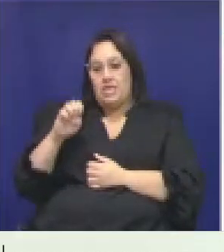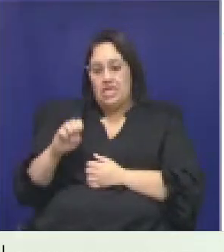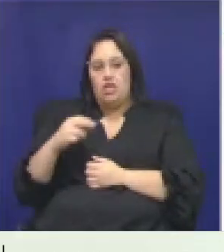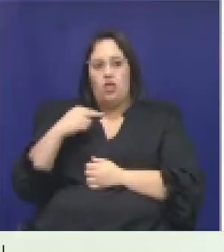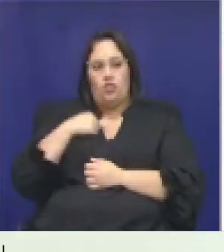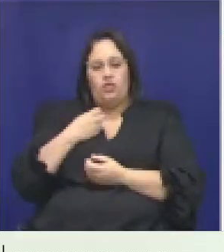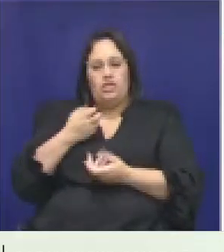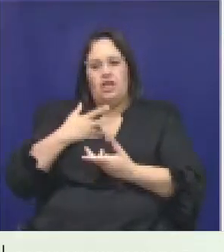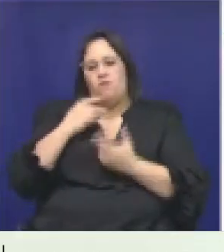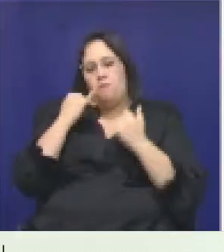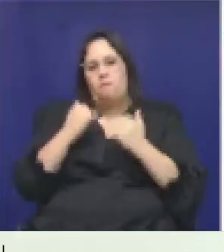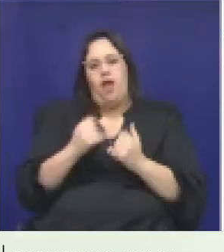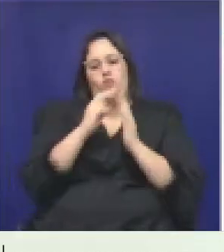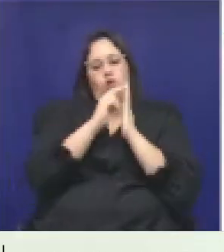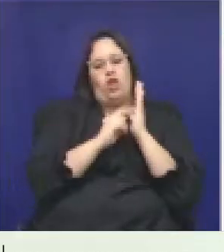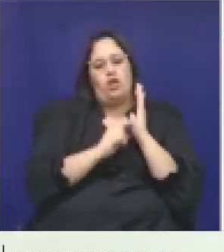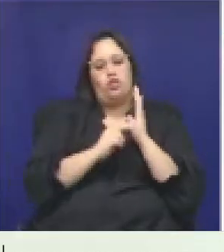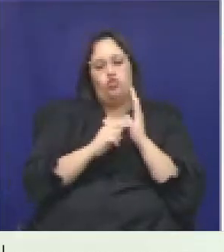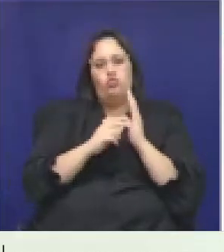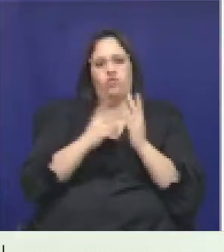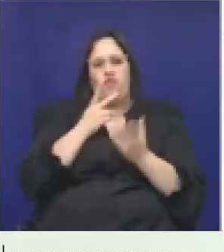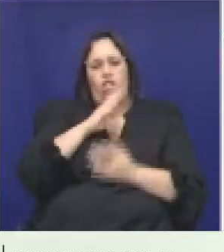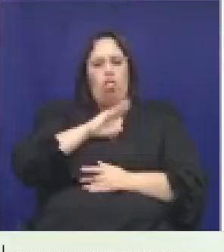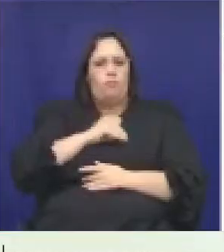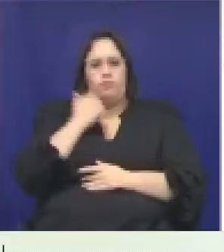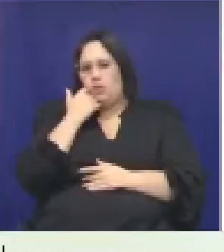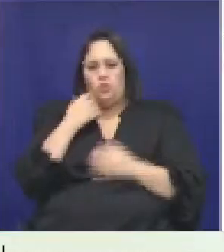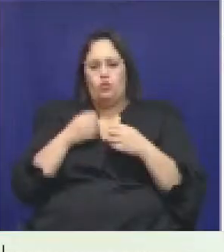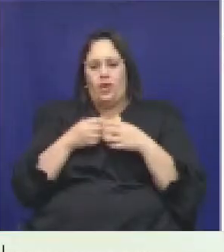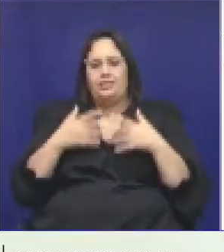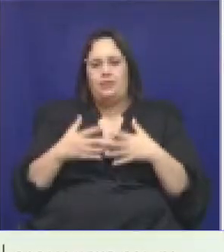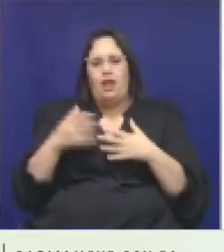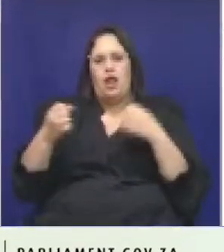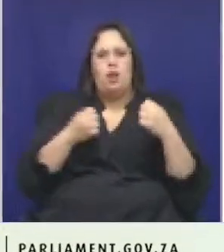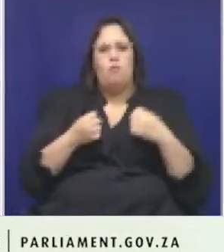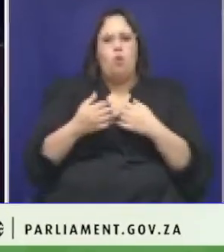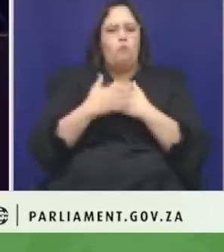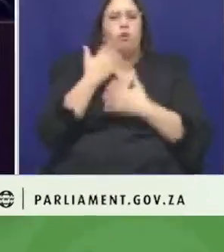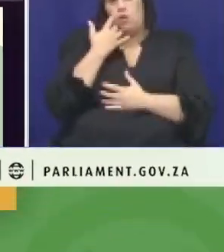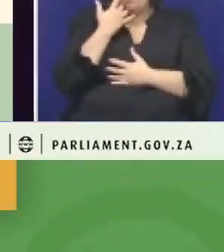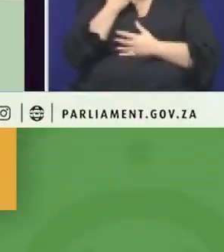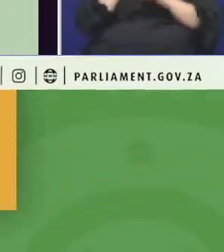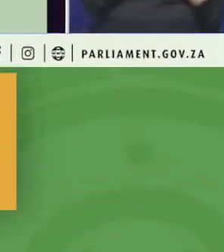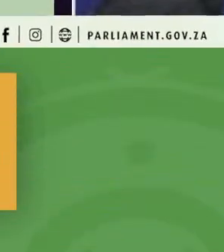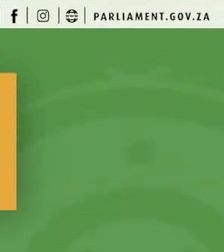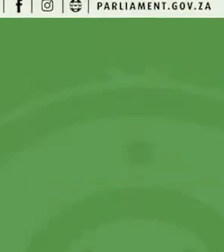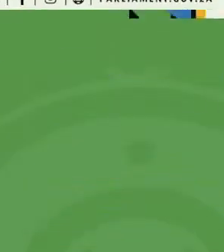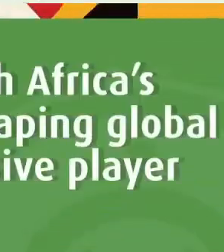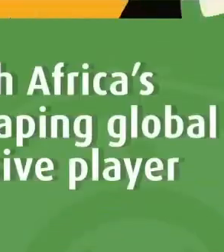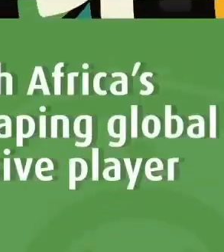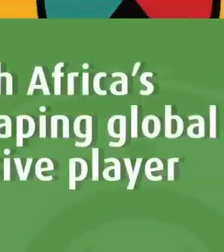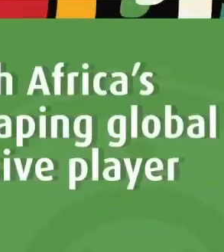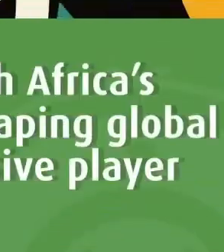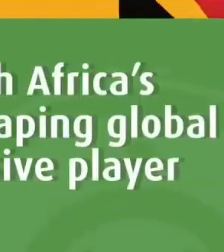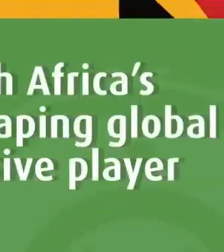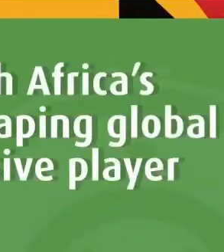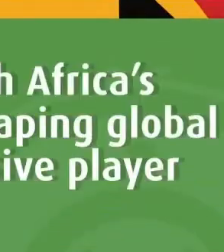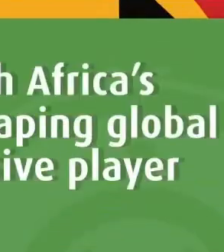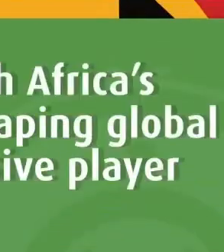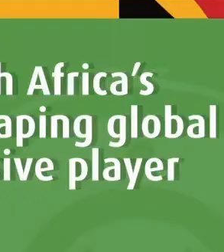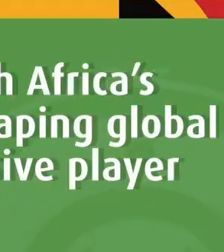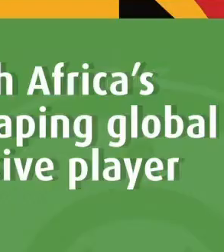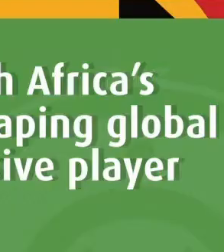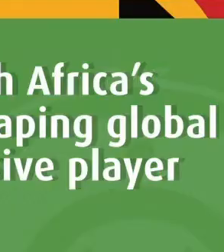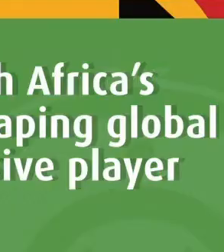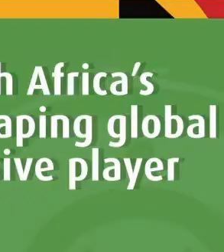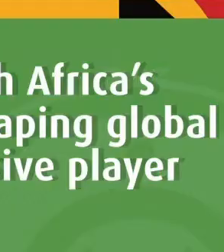bad regulations to motivate them to expand and employ more. This is the root of the problem. Until we get out of